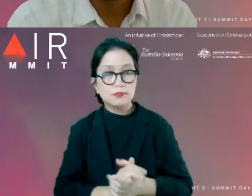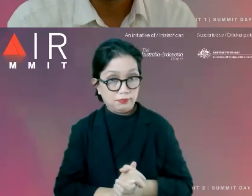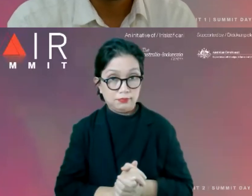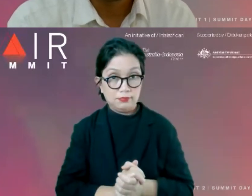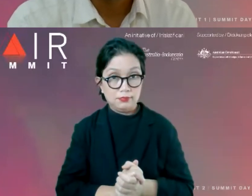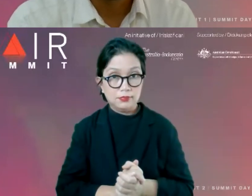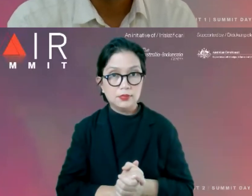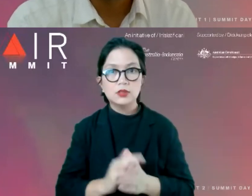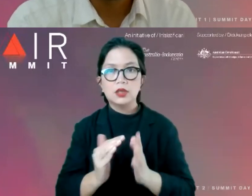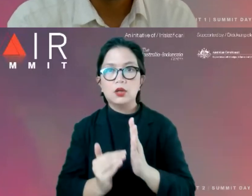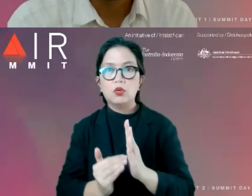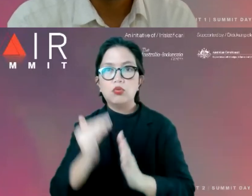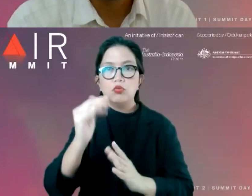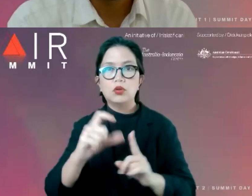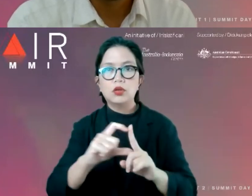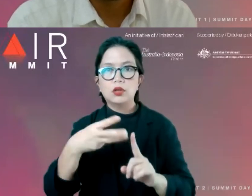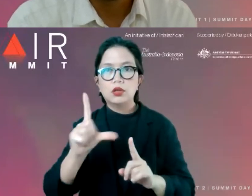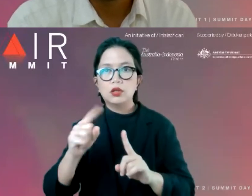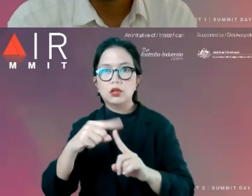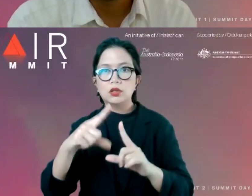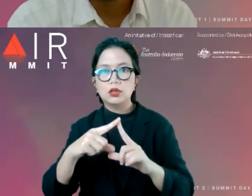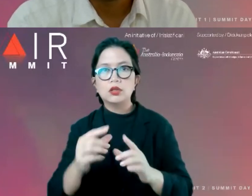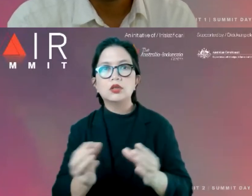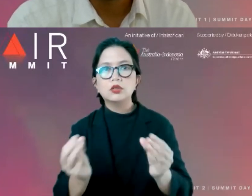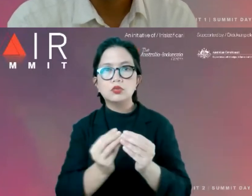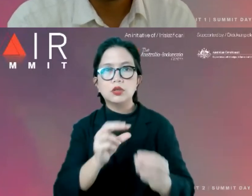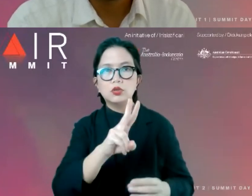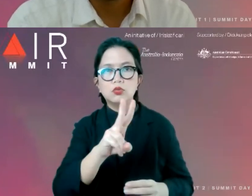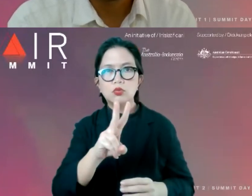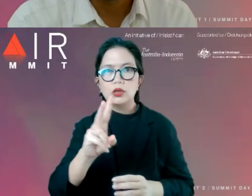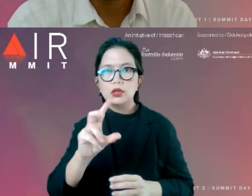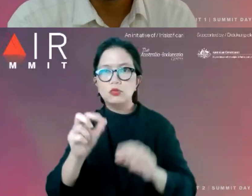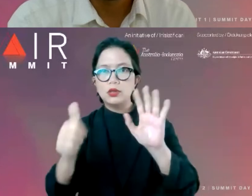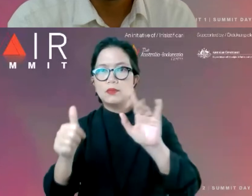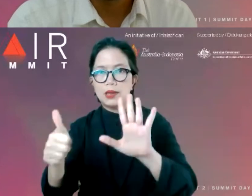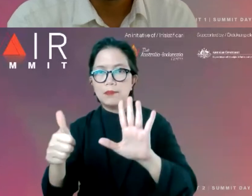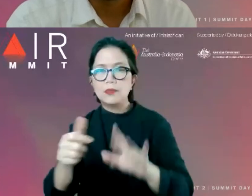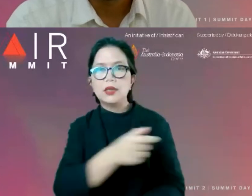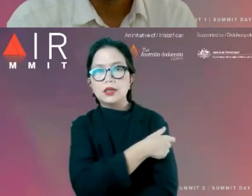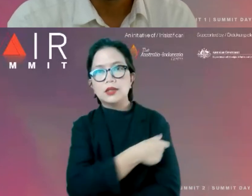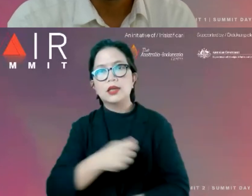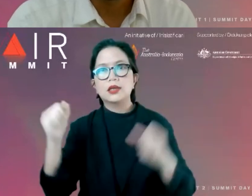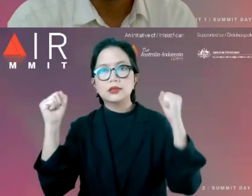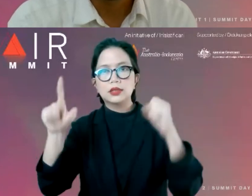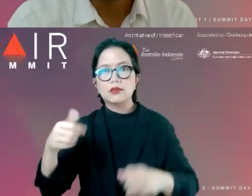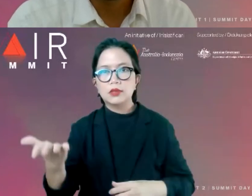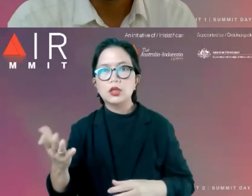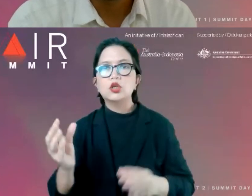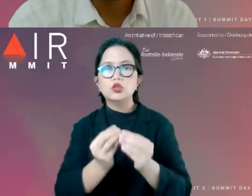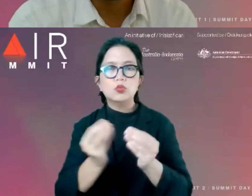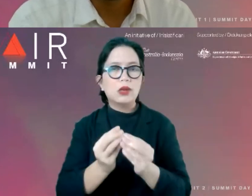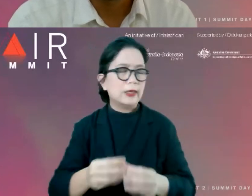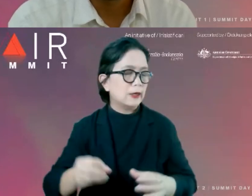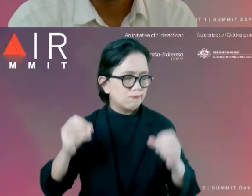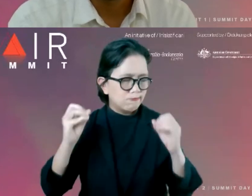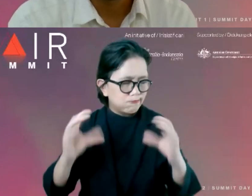than 2,000, 2,066, I think it is. That's a significant number. So clearly more work still